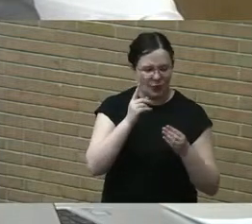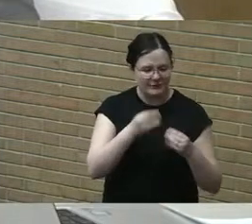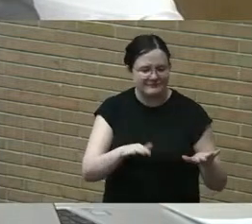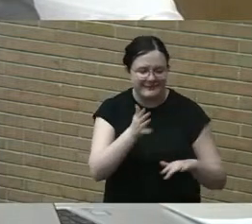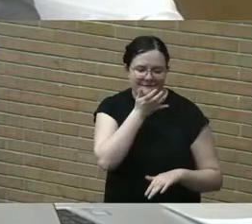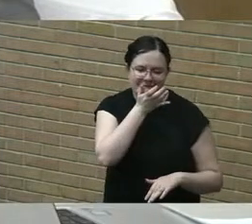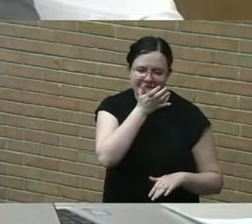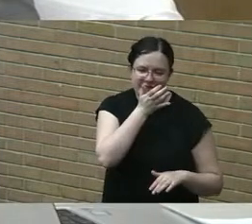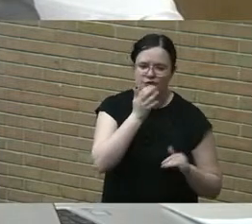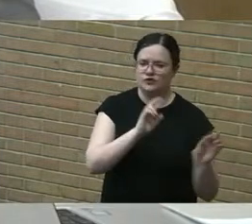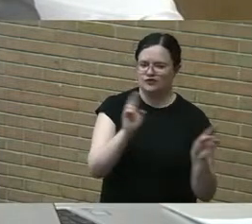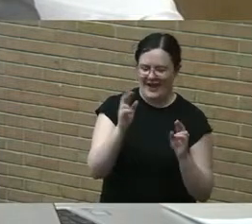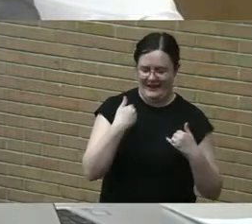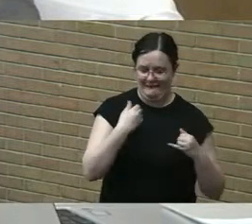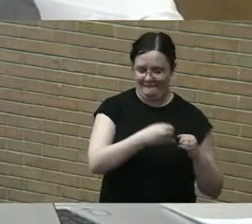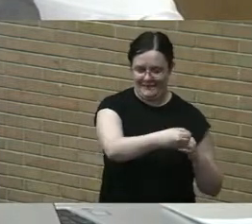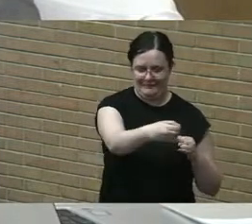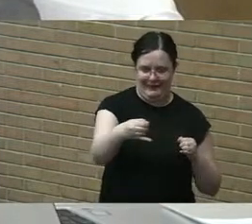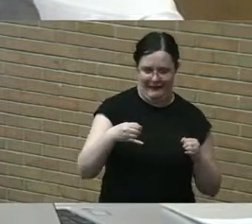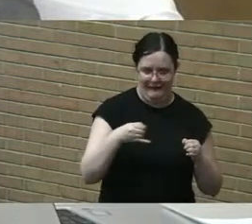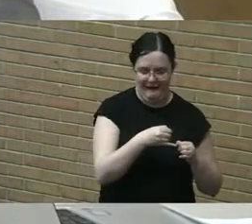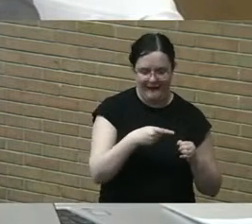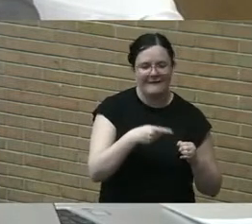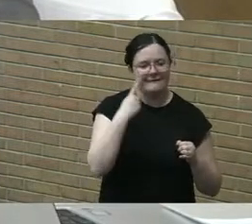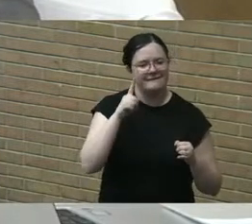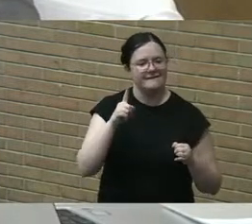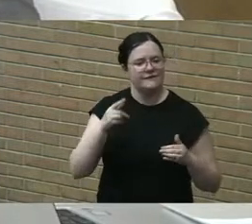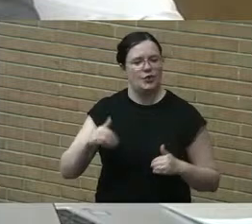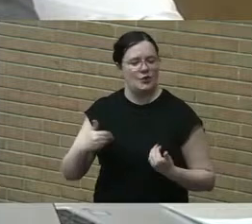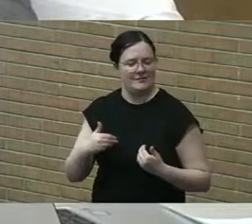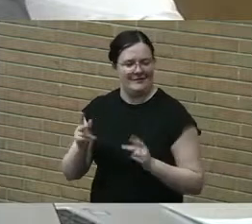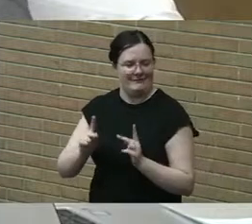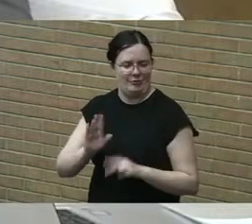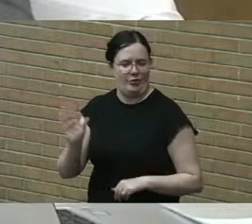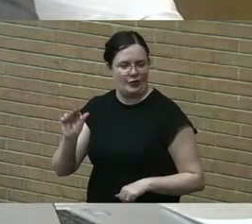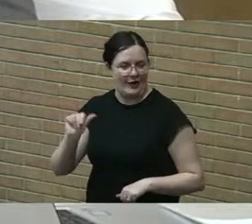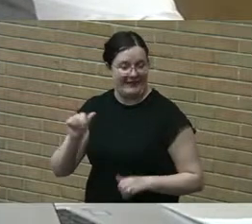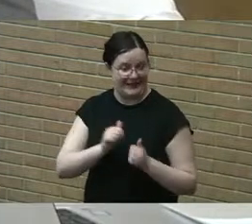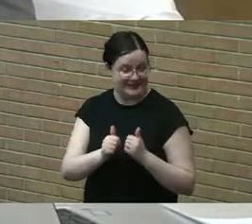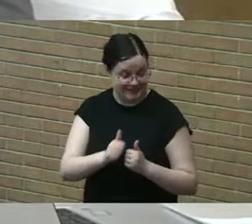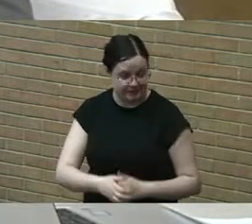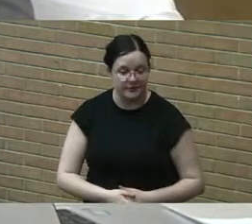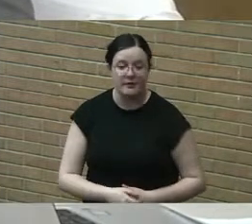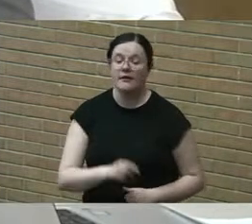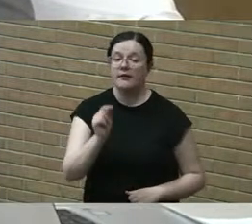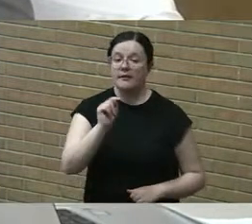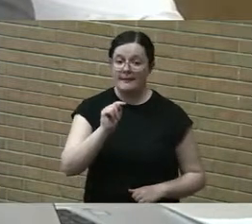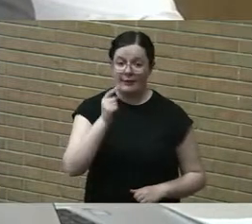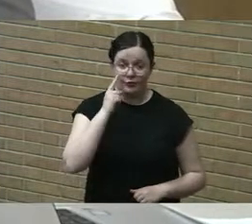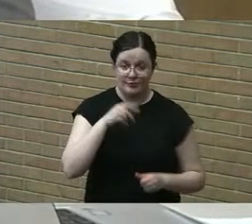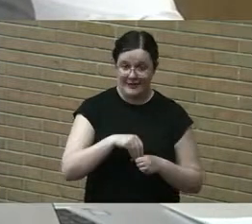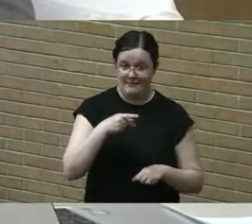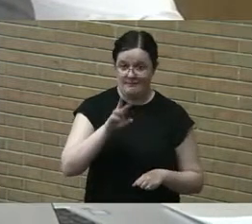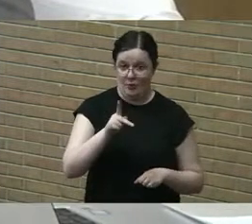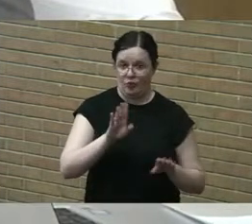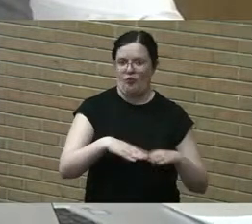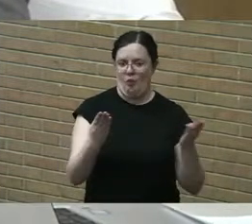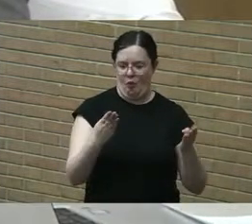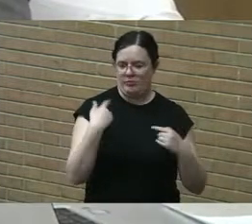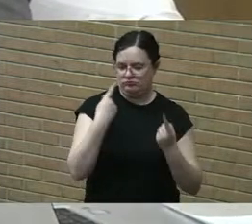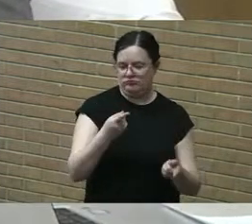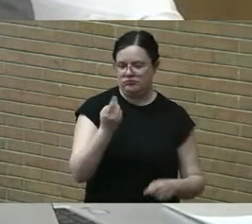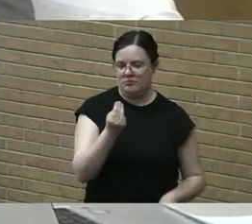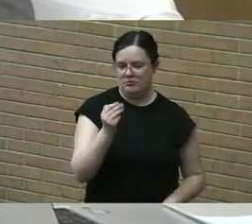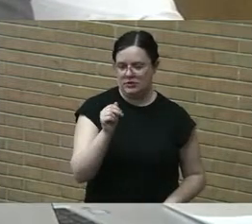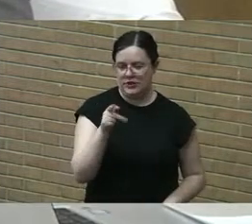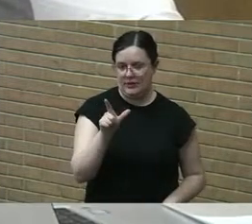spring youth athletic seasons. The Buckland Park restrooms were opened for the season on Monday, April 8th